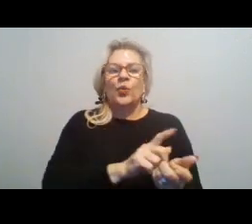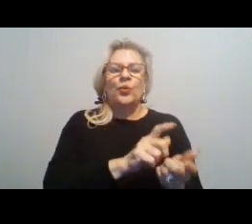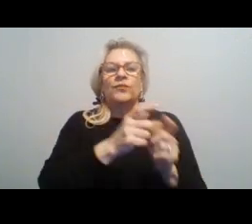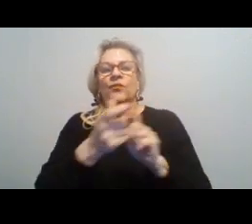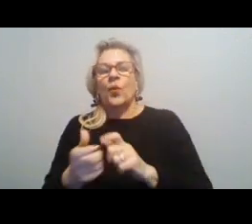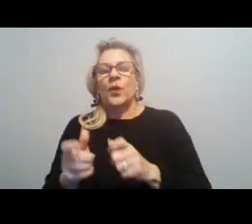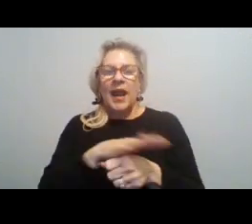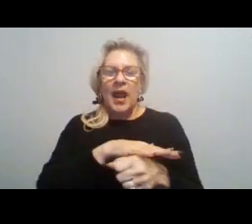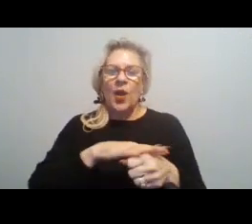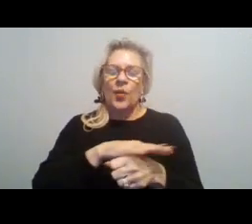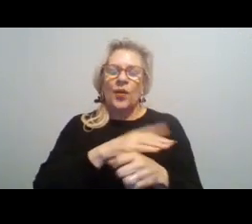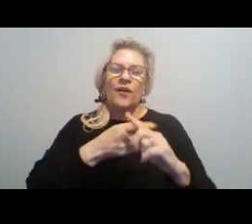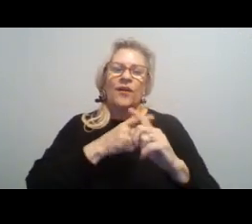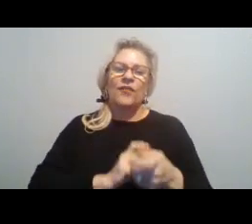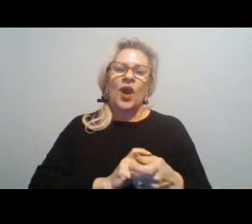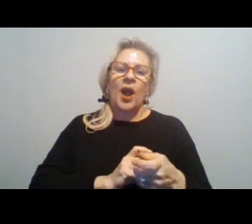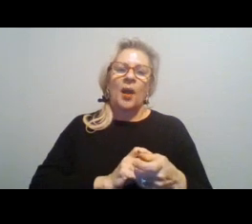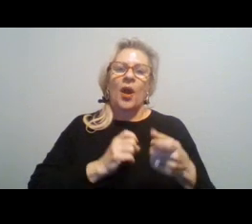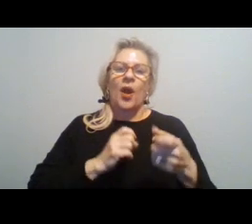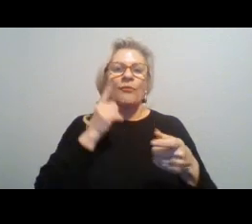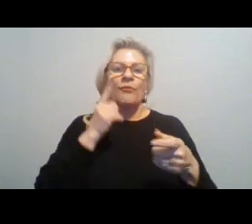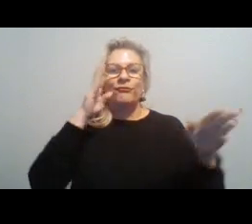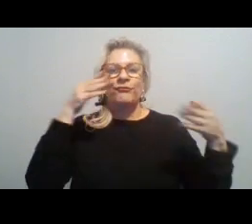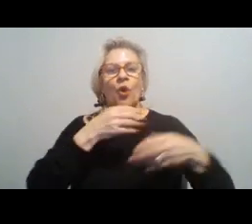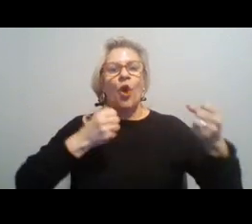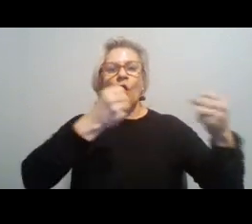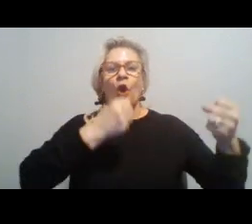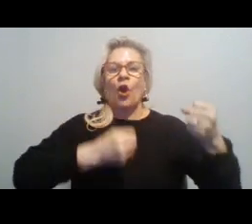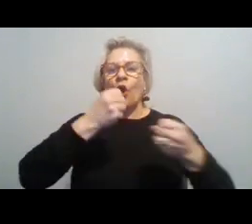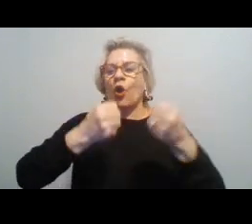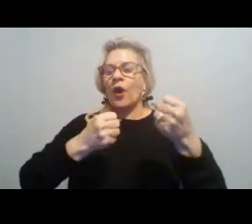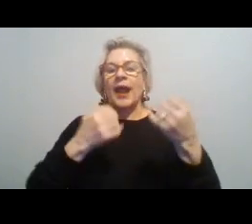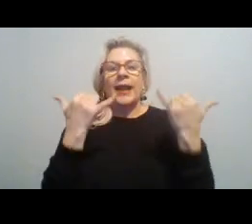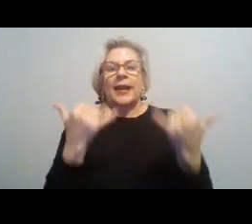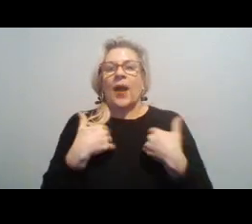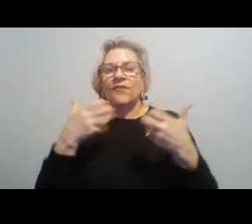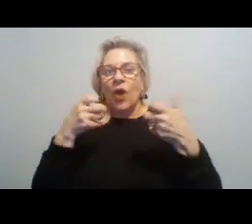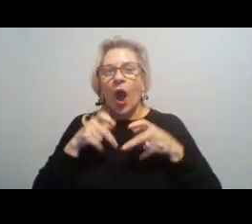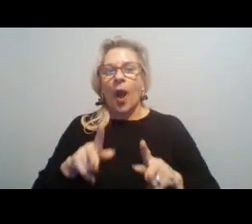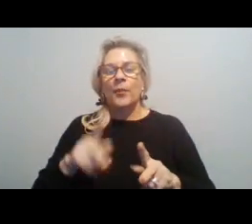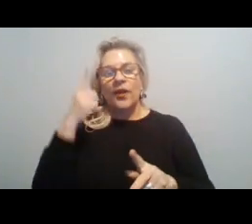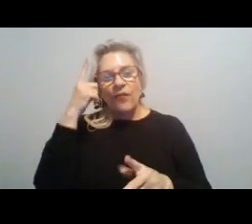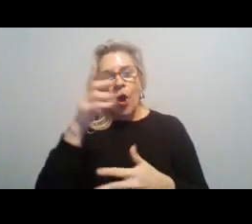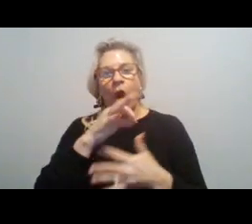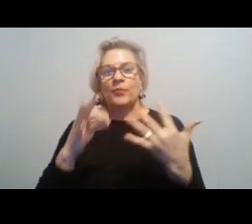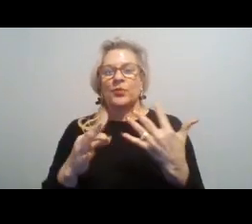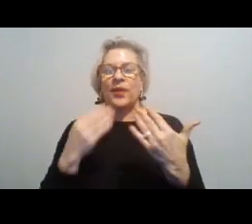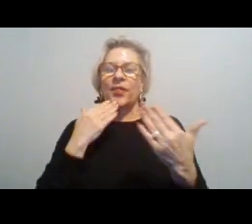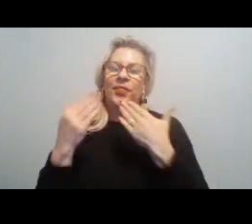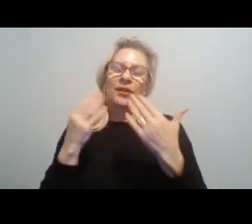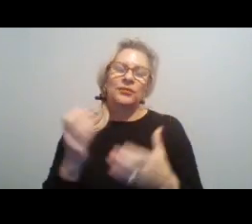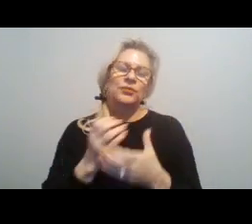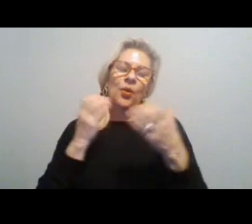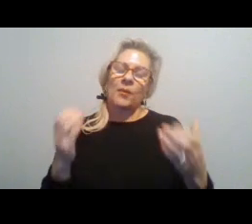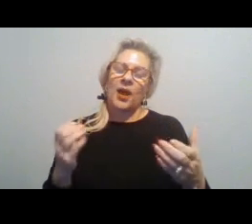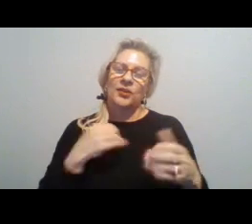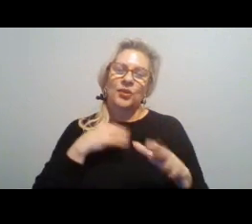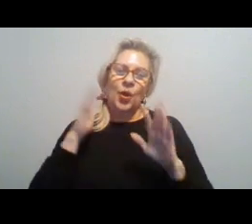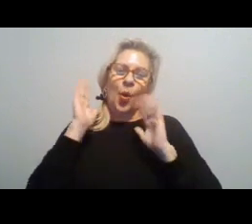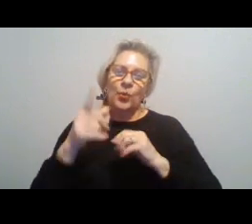region from being car-centric to actually having opportunities for options. Thank you so much. I hope